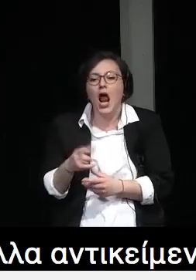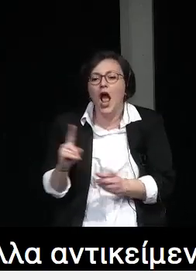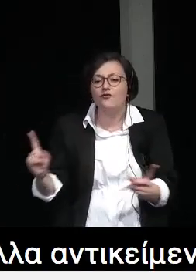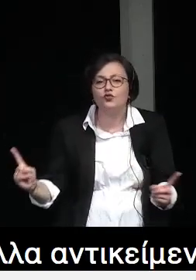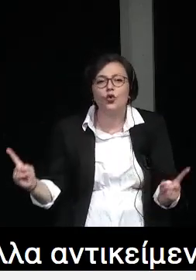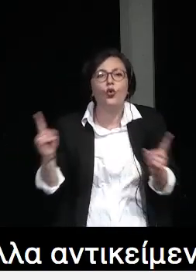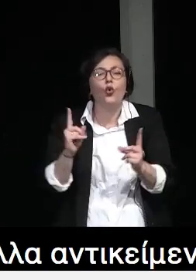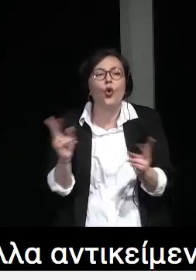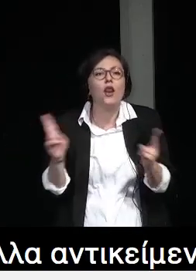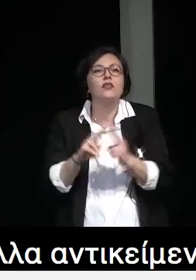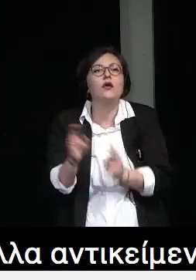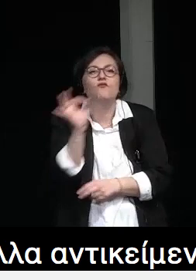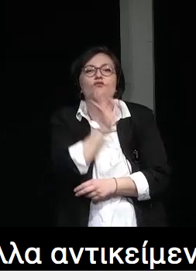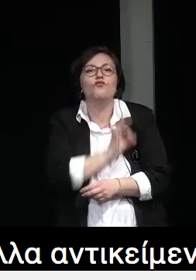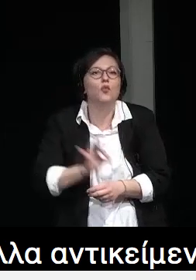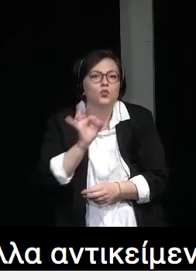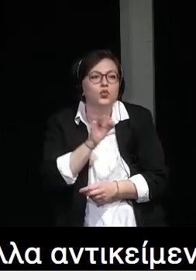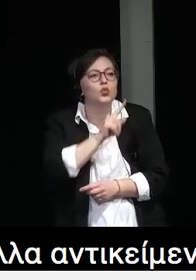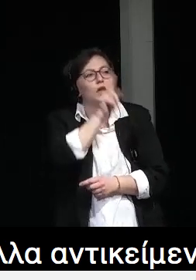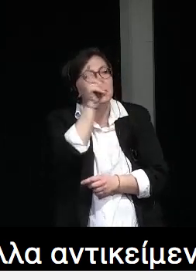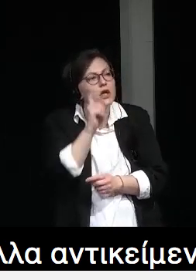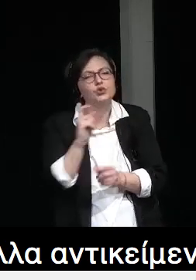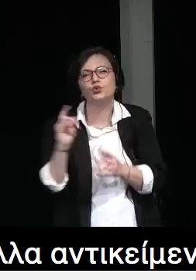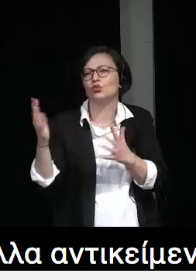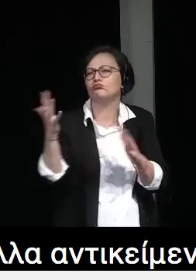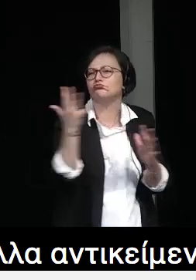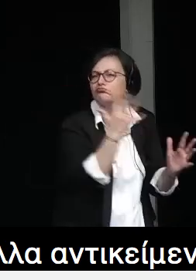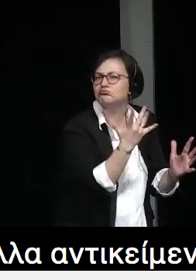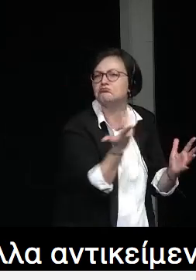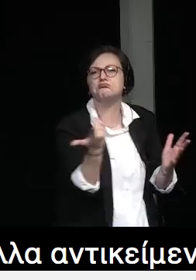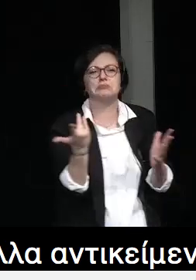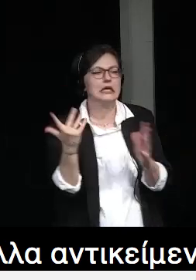not too big, but comfortable,